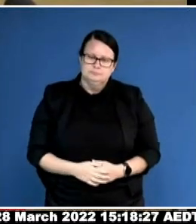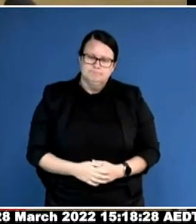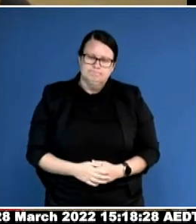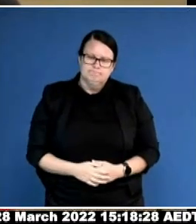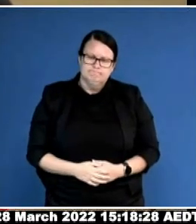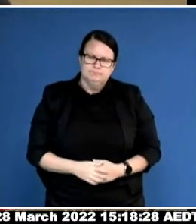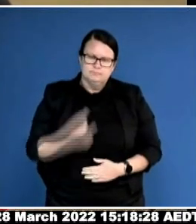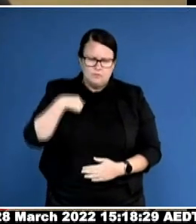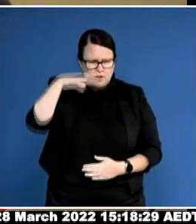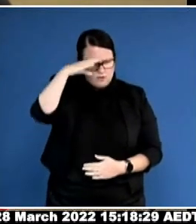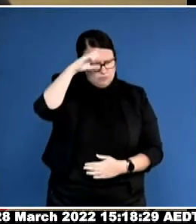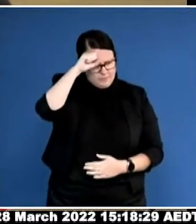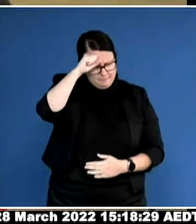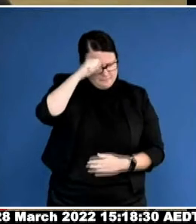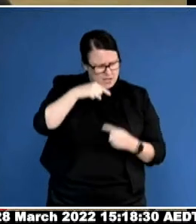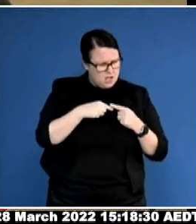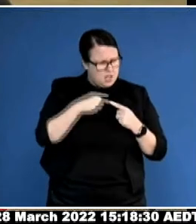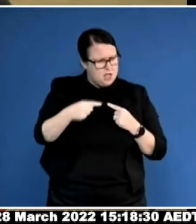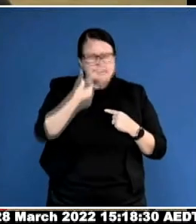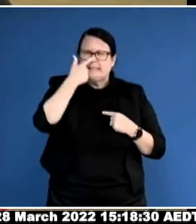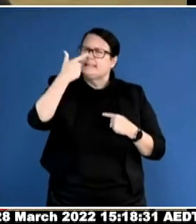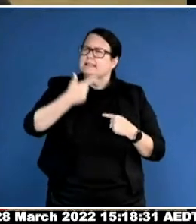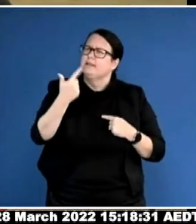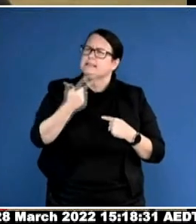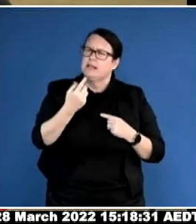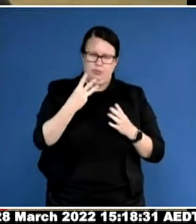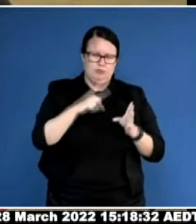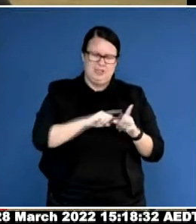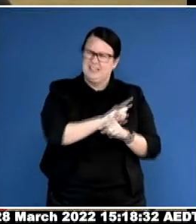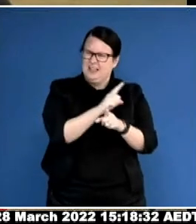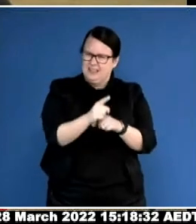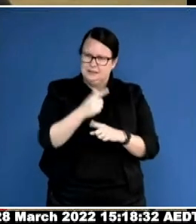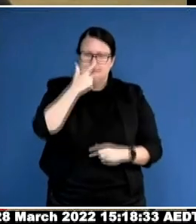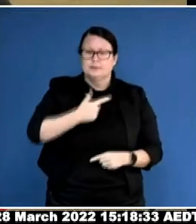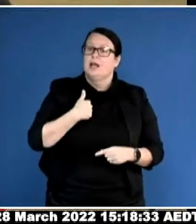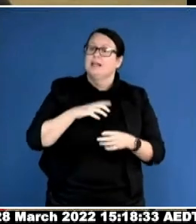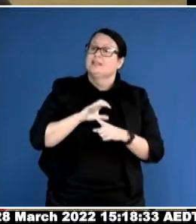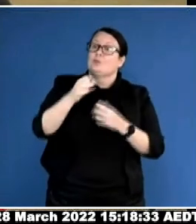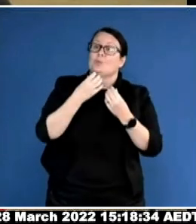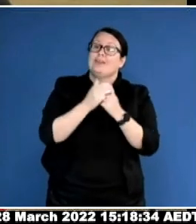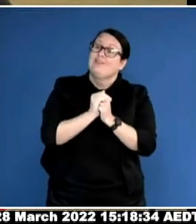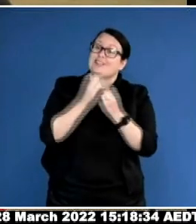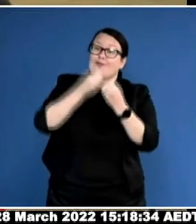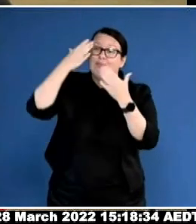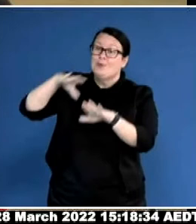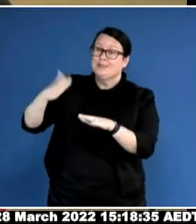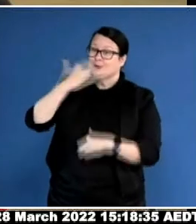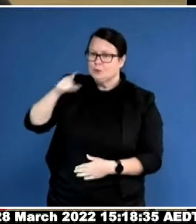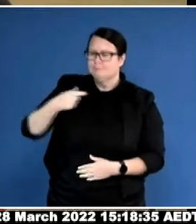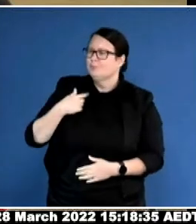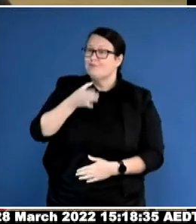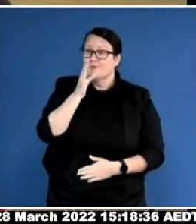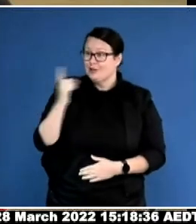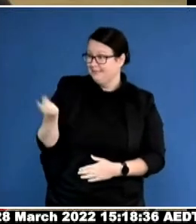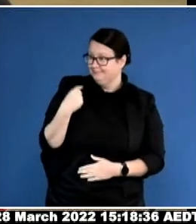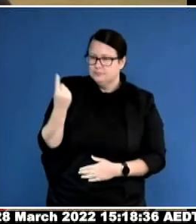I remember about 3 years later, when I was about 17, I was catching up with some friends from boarding school and we went out for a drink.